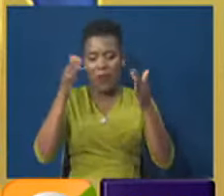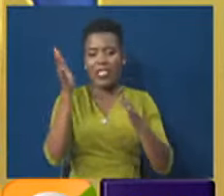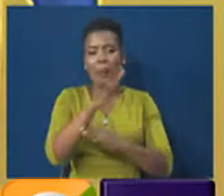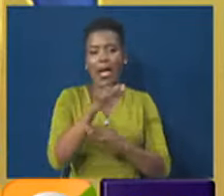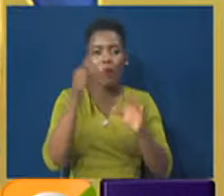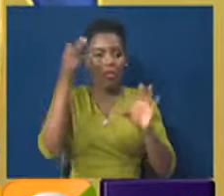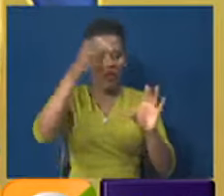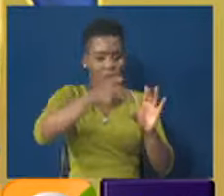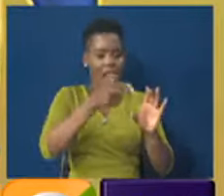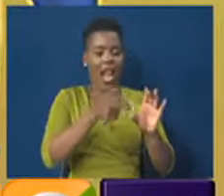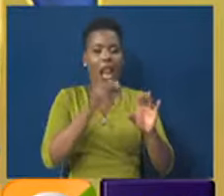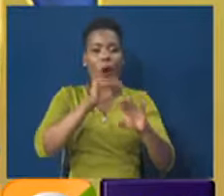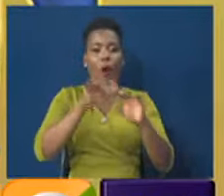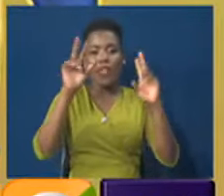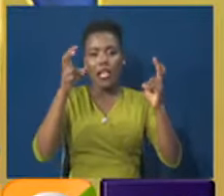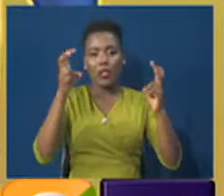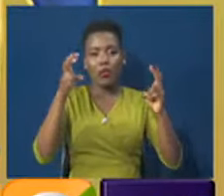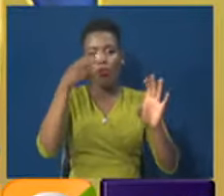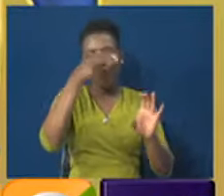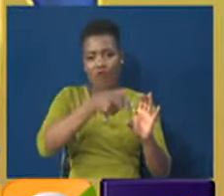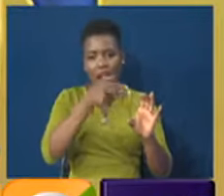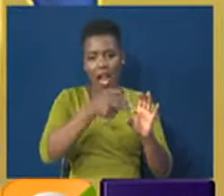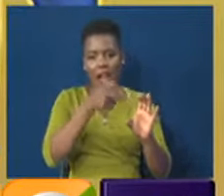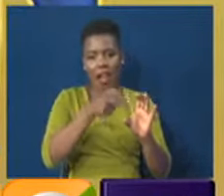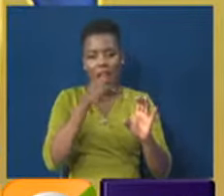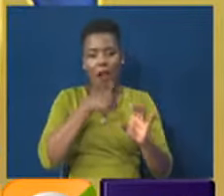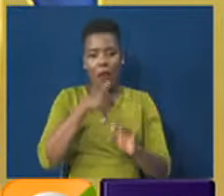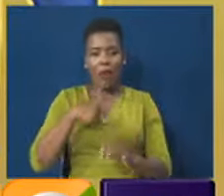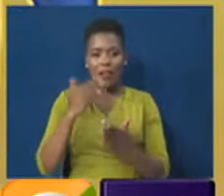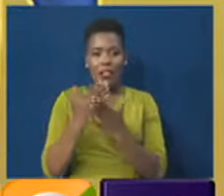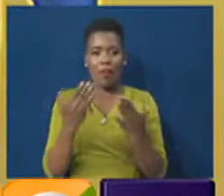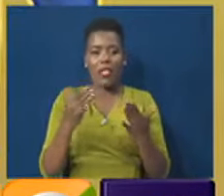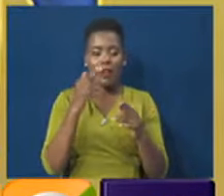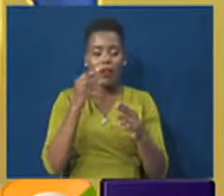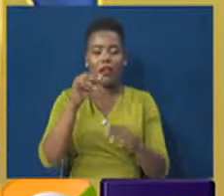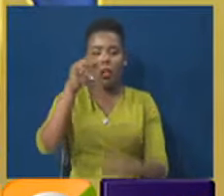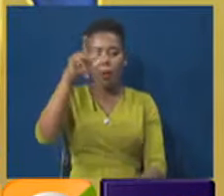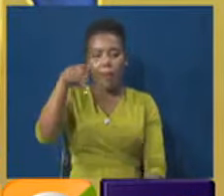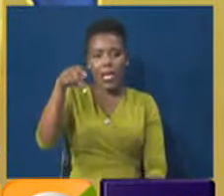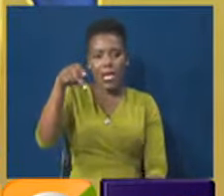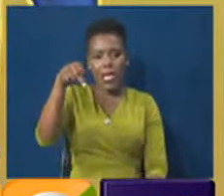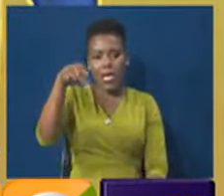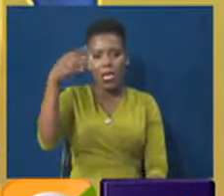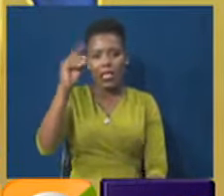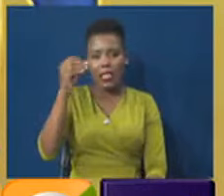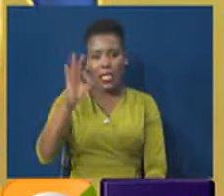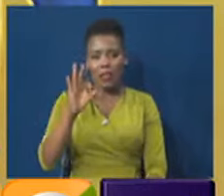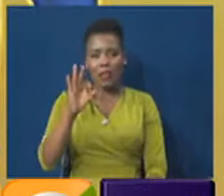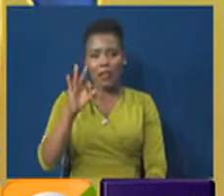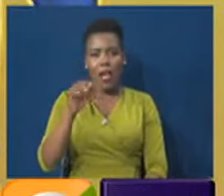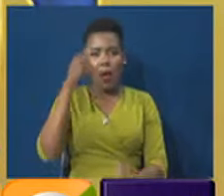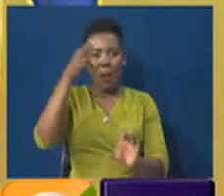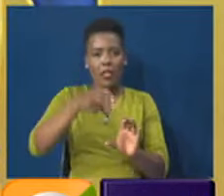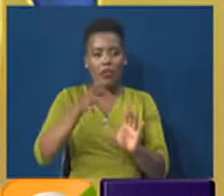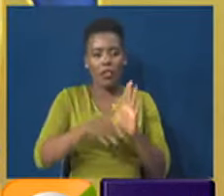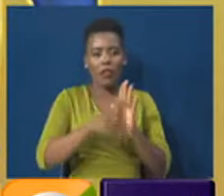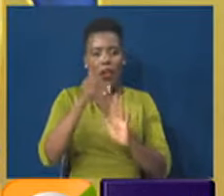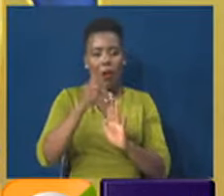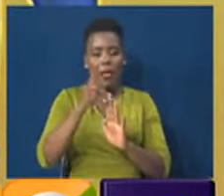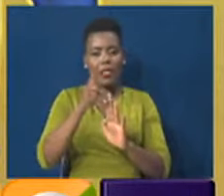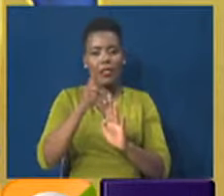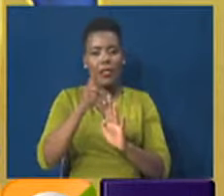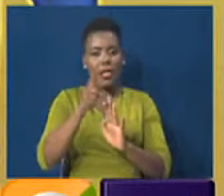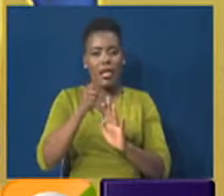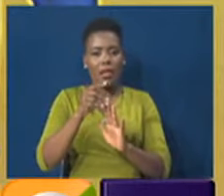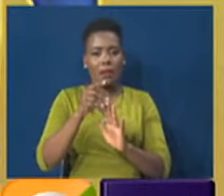Now, on the issue of fuel, we have something called PDL, Petroleum Development Levy. The purpose